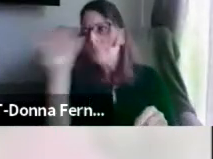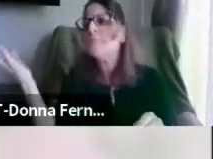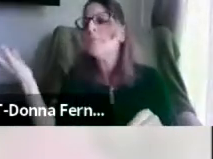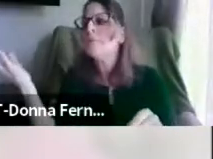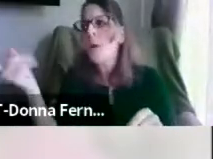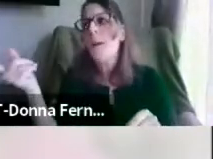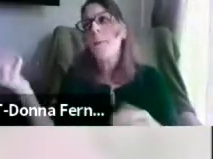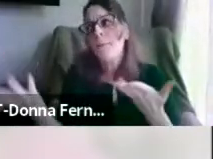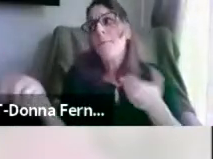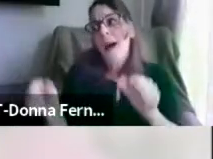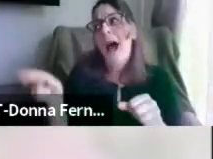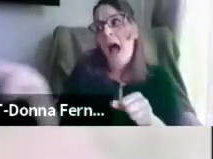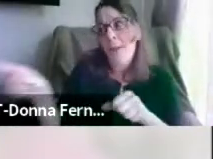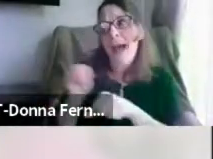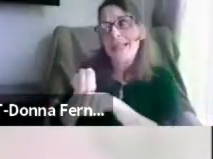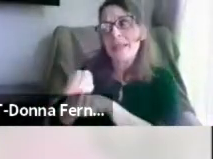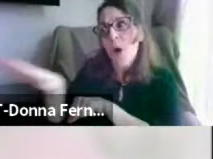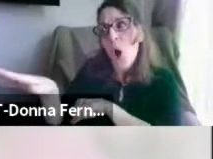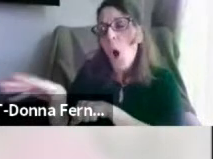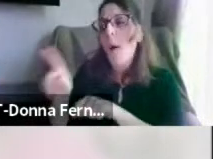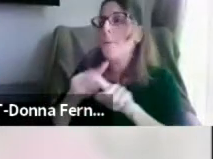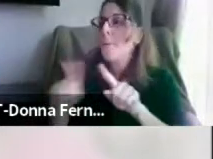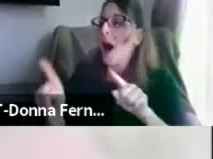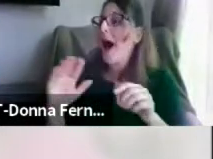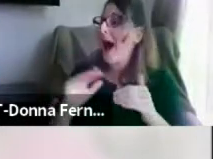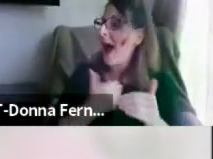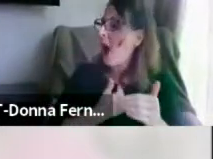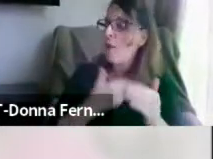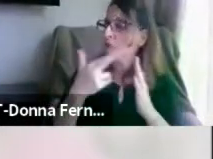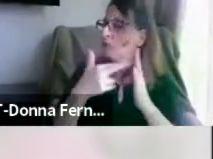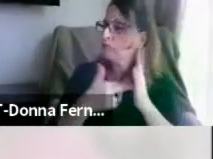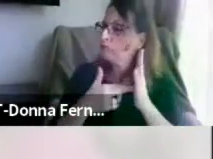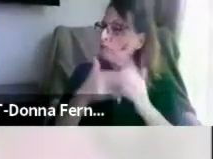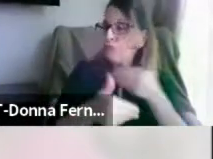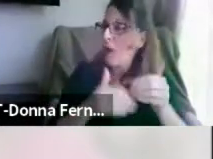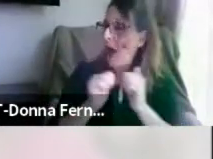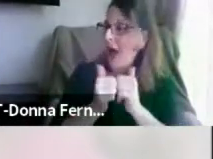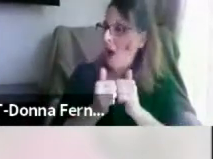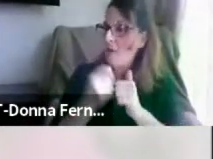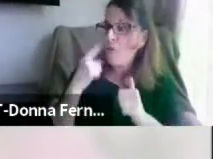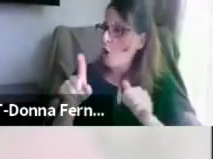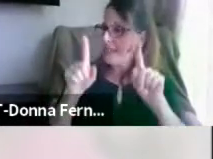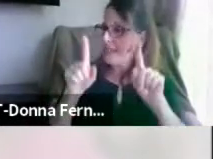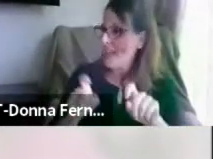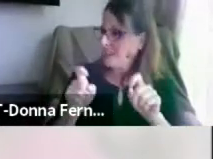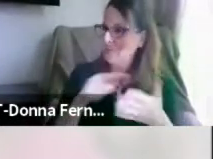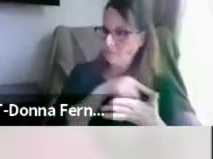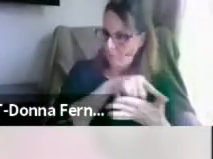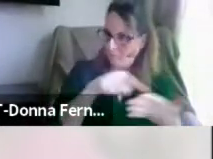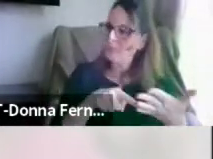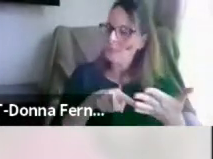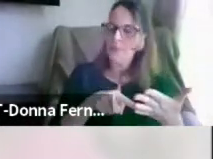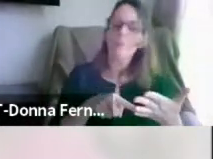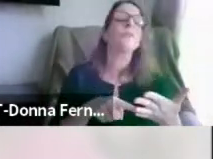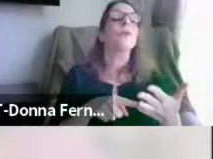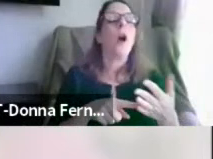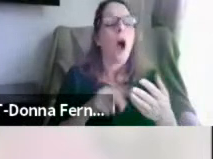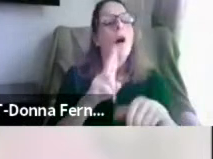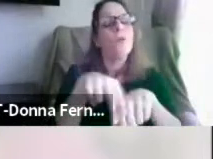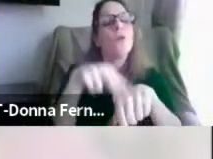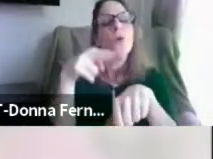have potentially been exposed. Here are our protocols for COVID-19 testing. And of